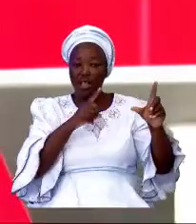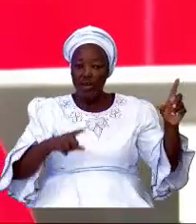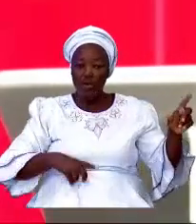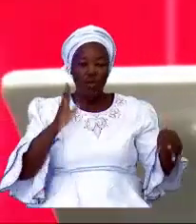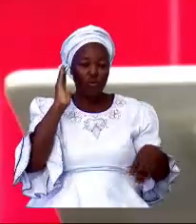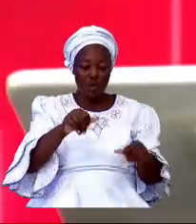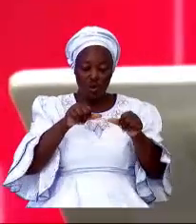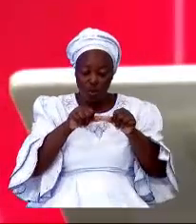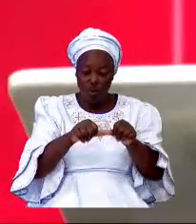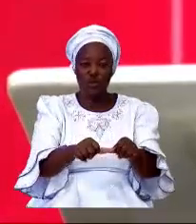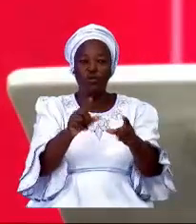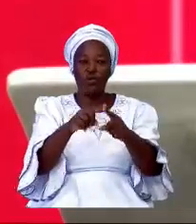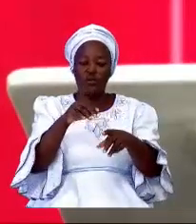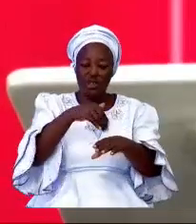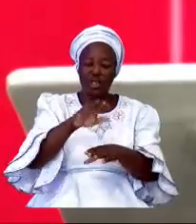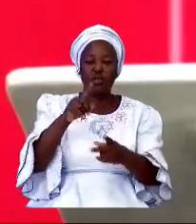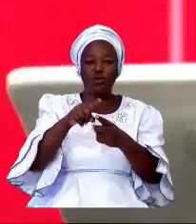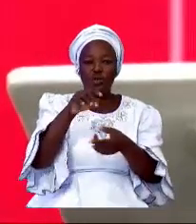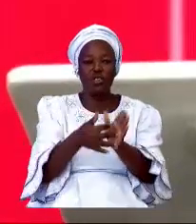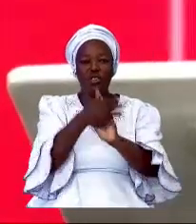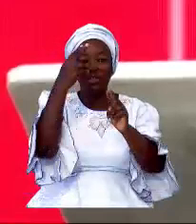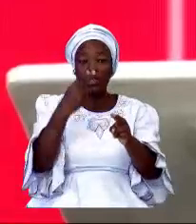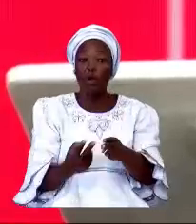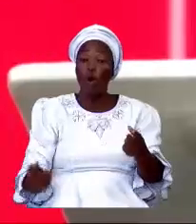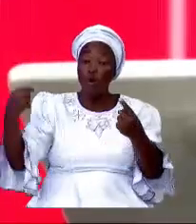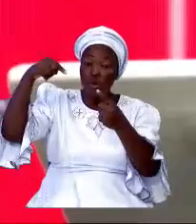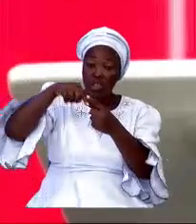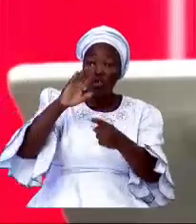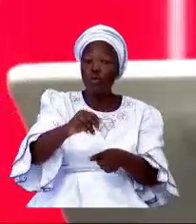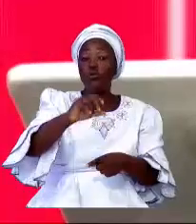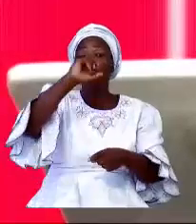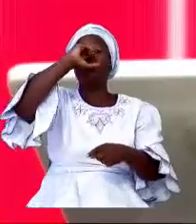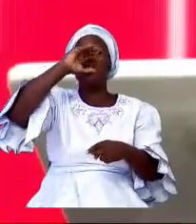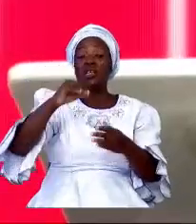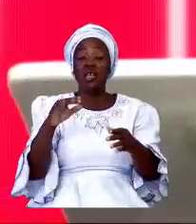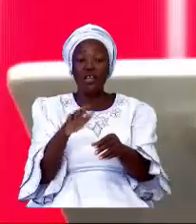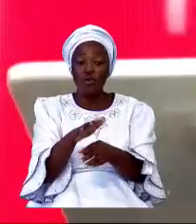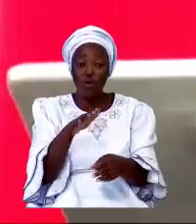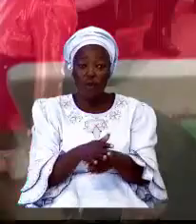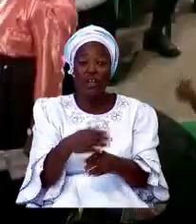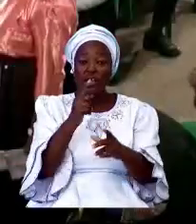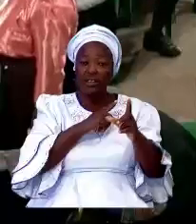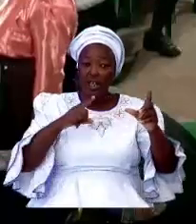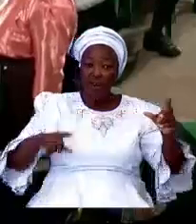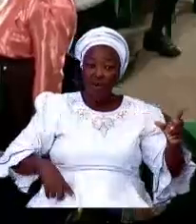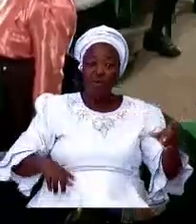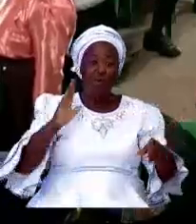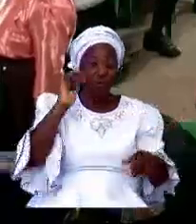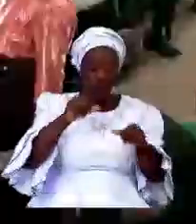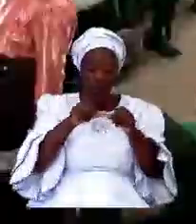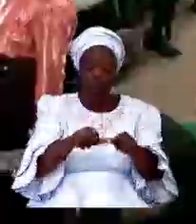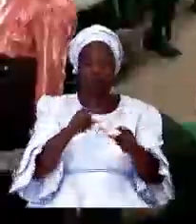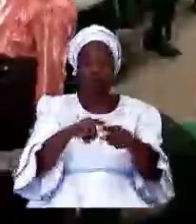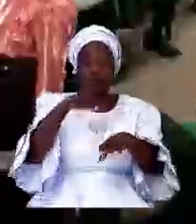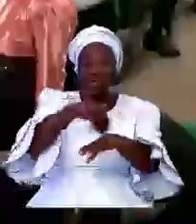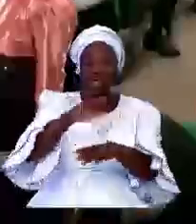you eat enough, the Lord will keep on sending to you. Until you